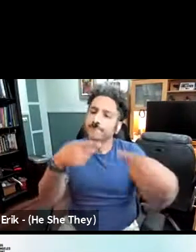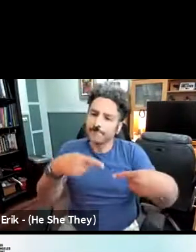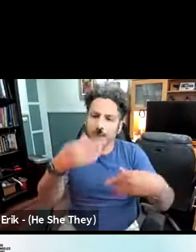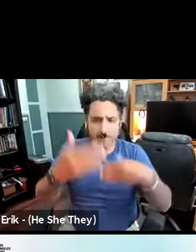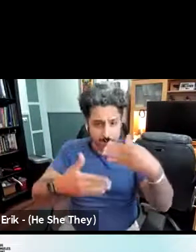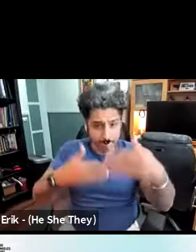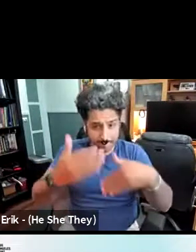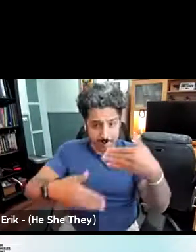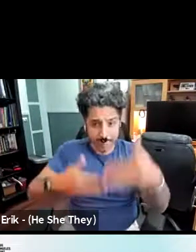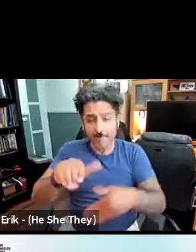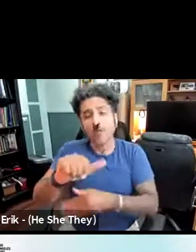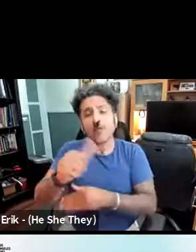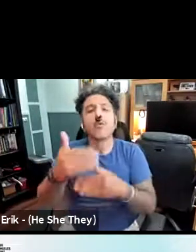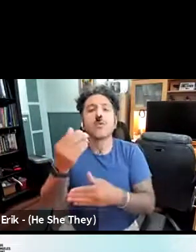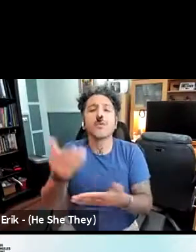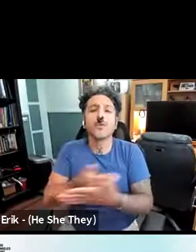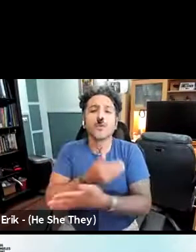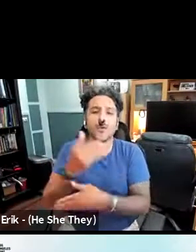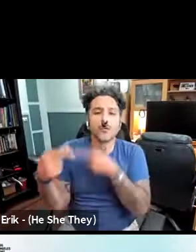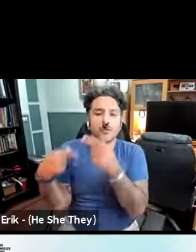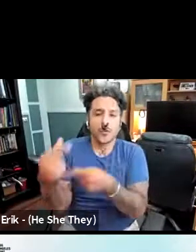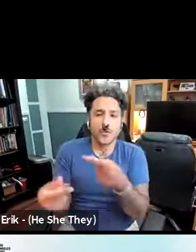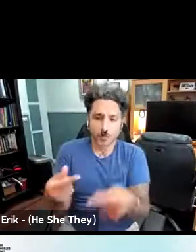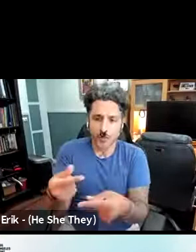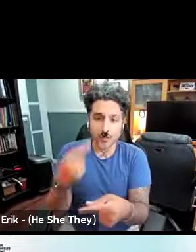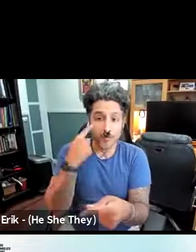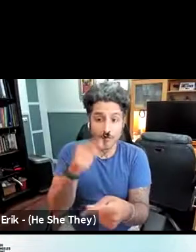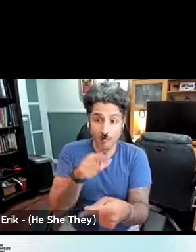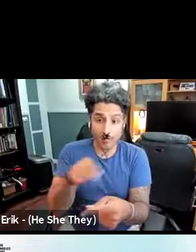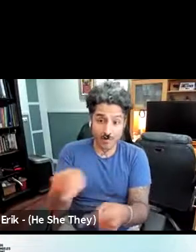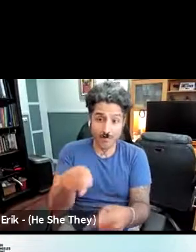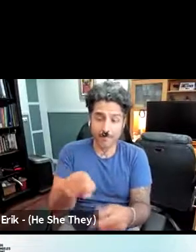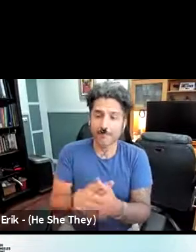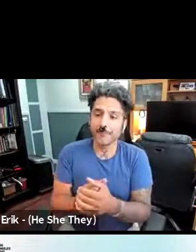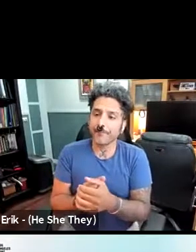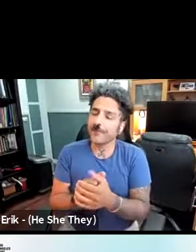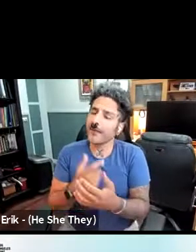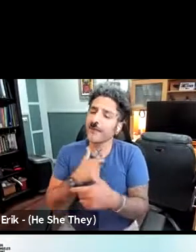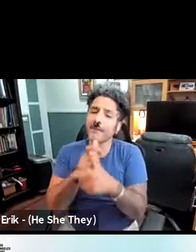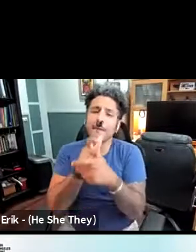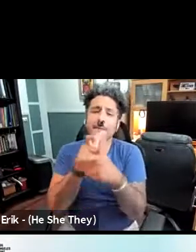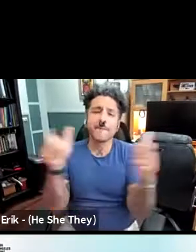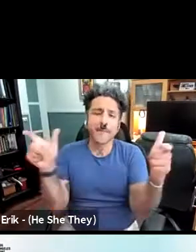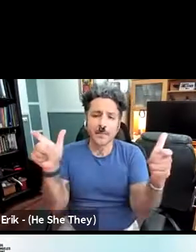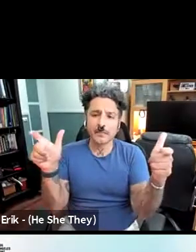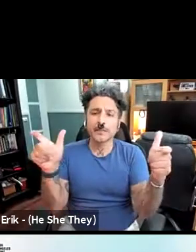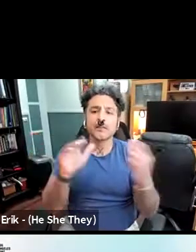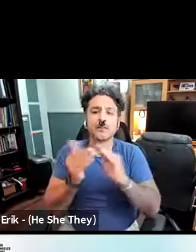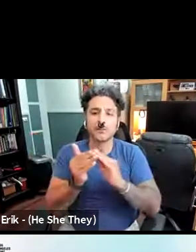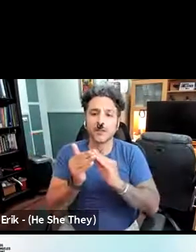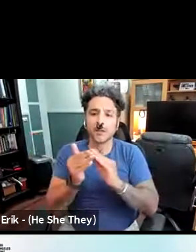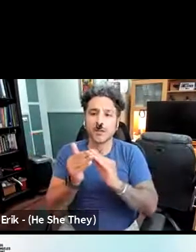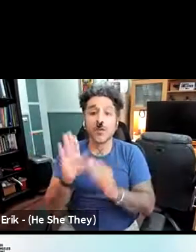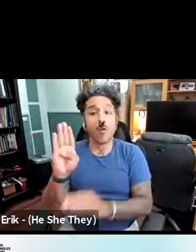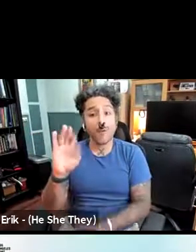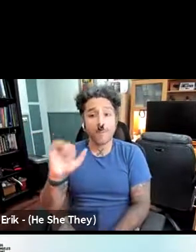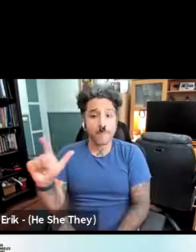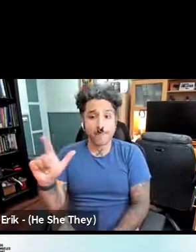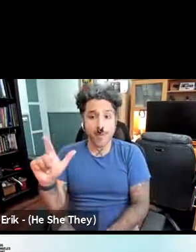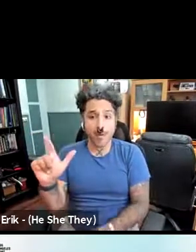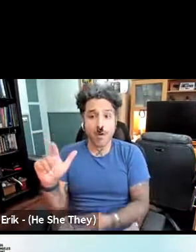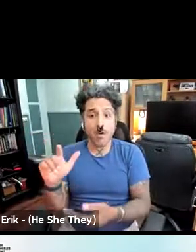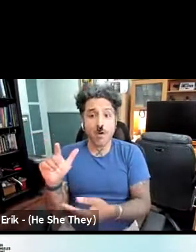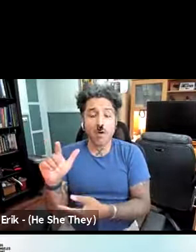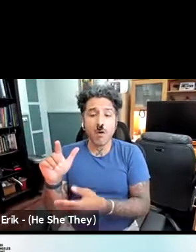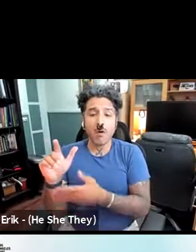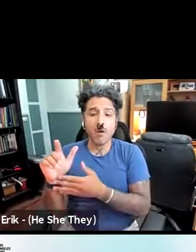is under them. And the biggest community in the youth too is the ball scene. And the ball